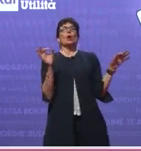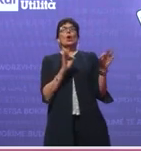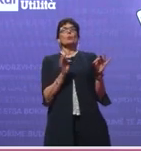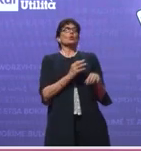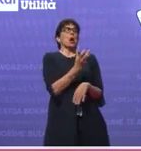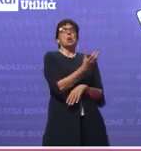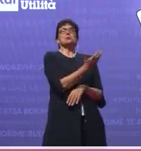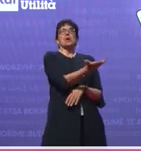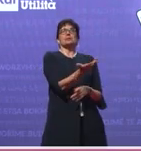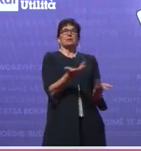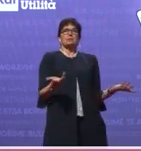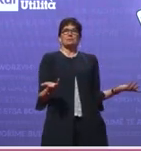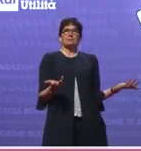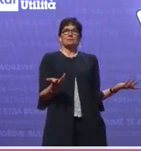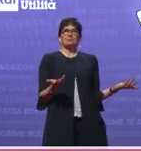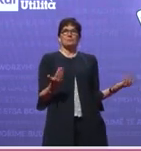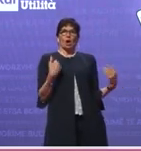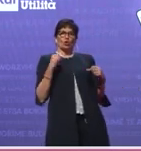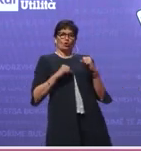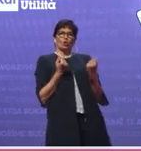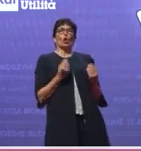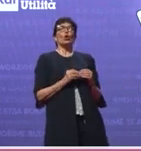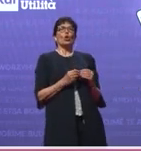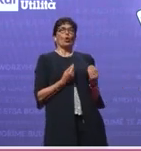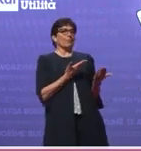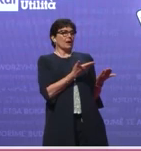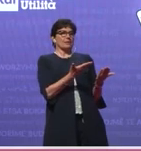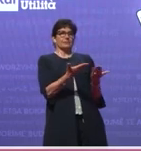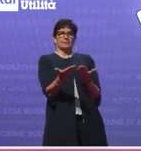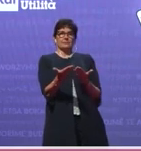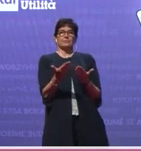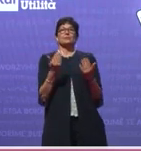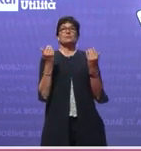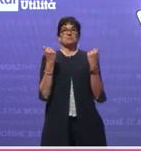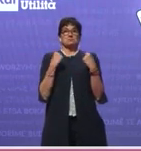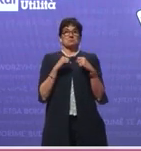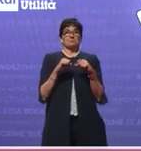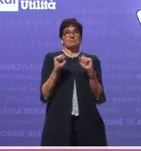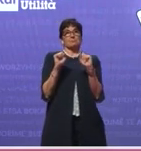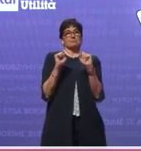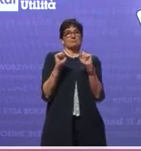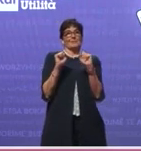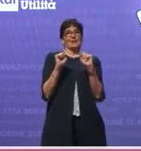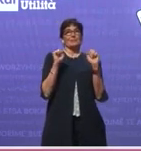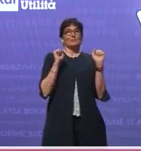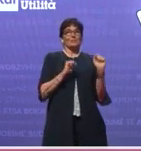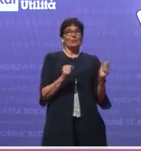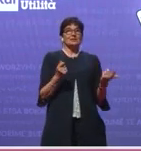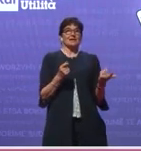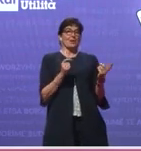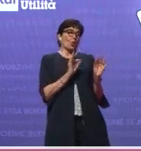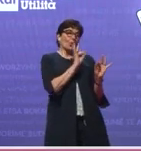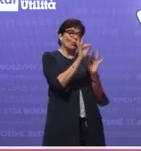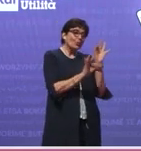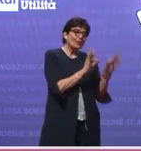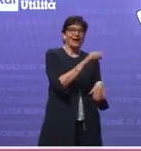If we can make them so that we nurture them, we care about them, and grow them,